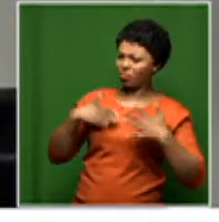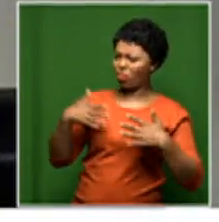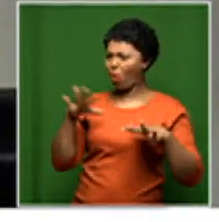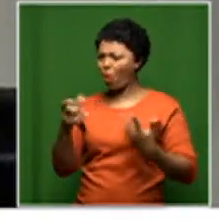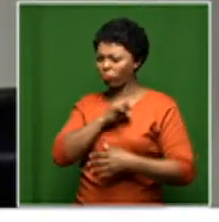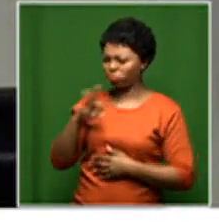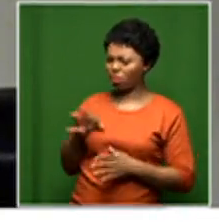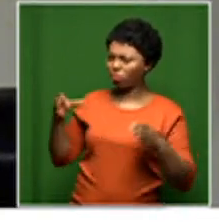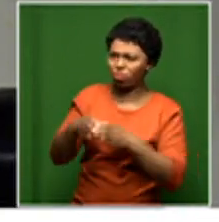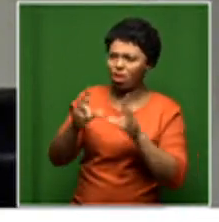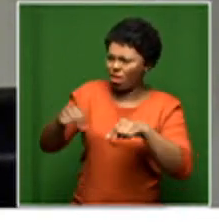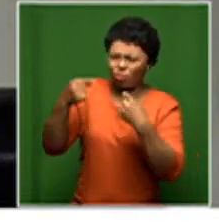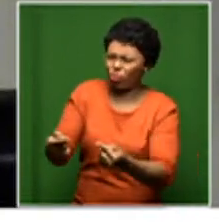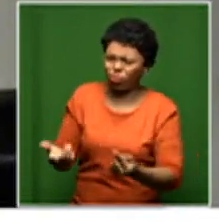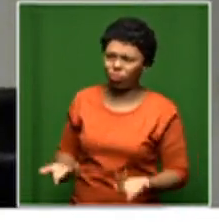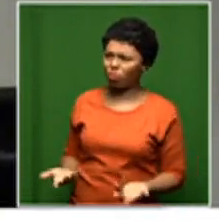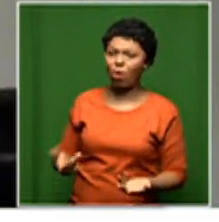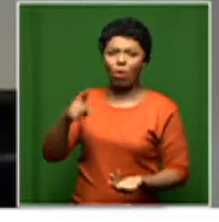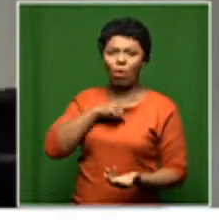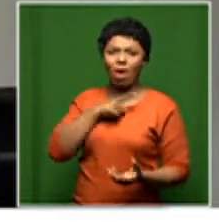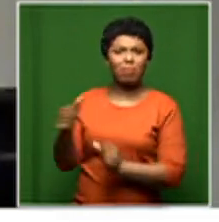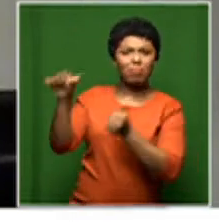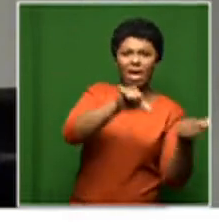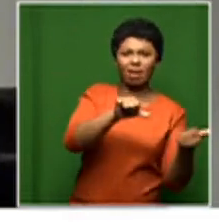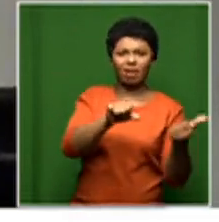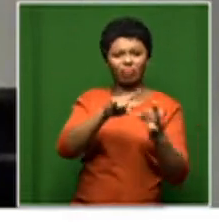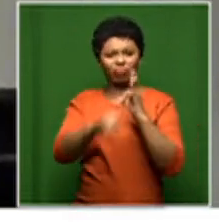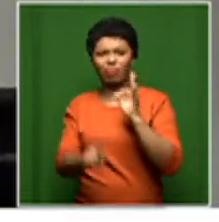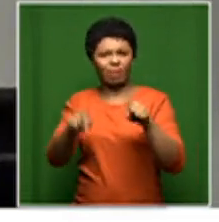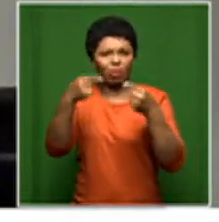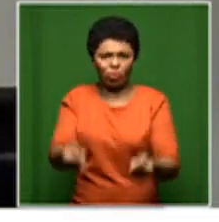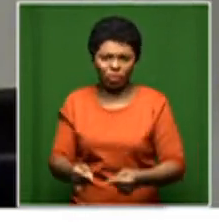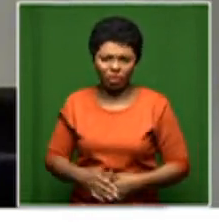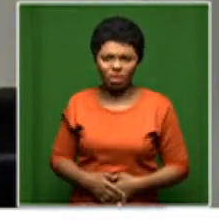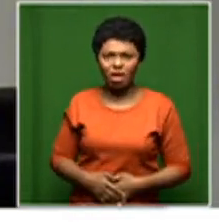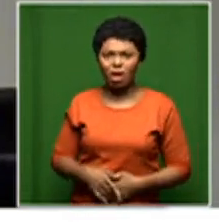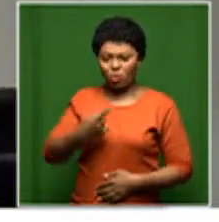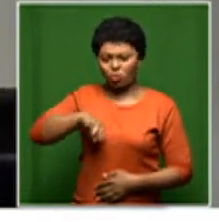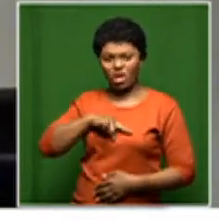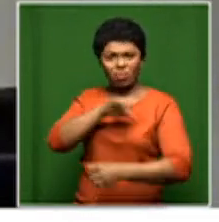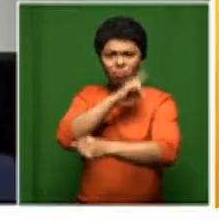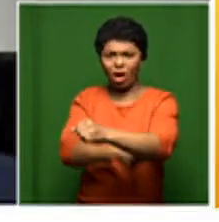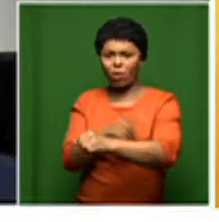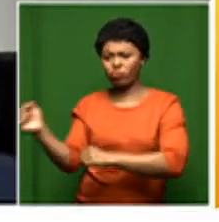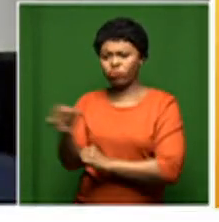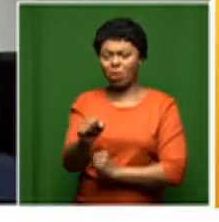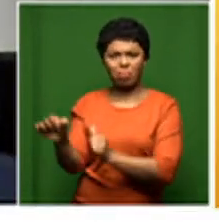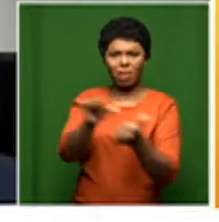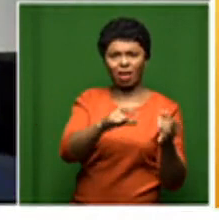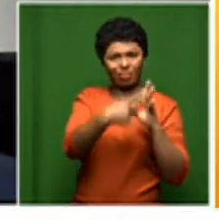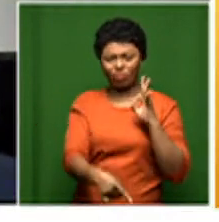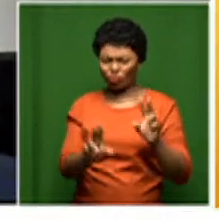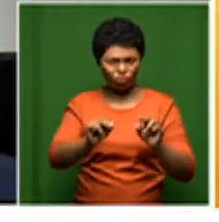cannot go and bring them back. We can't instruct anyone to bring them back. We don't have the authority. So I want to ask you, the